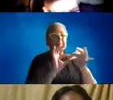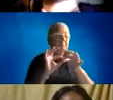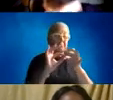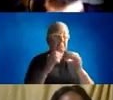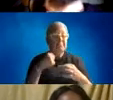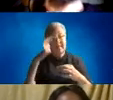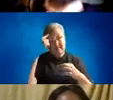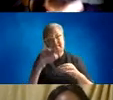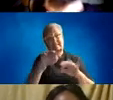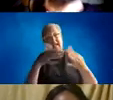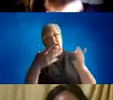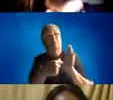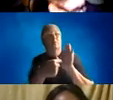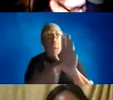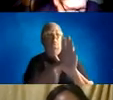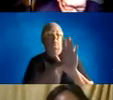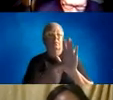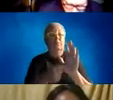more?